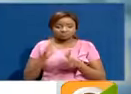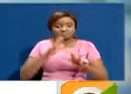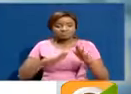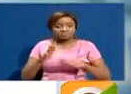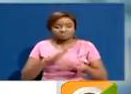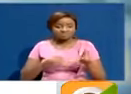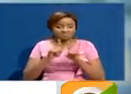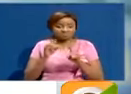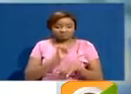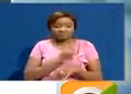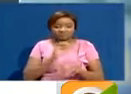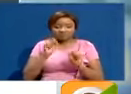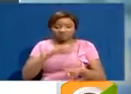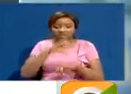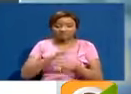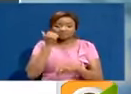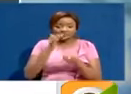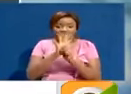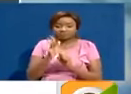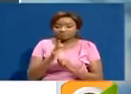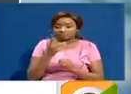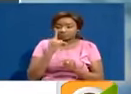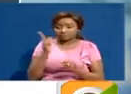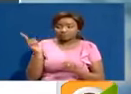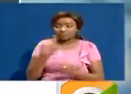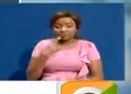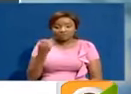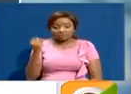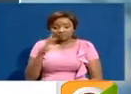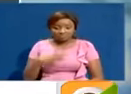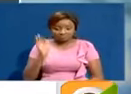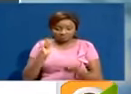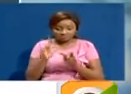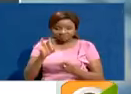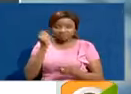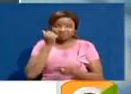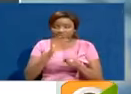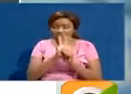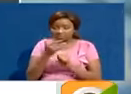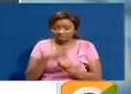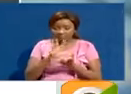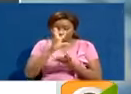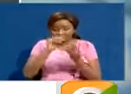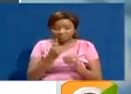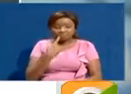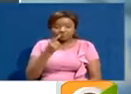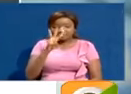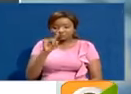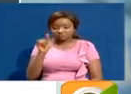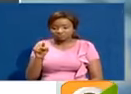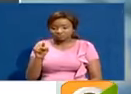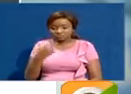up. In the last 24 hours, 105 people have tested positive for COVID-19, bringing the cumulative cases to